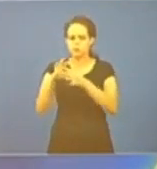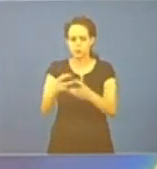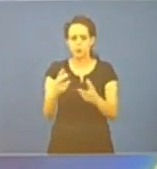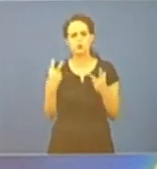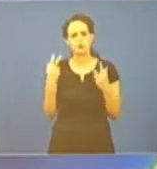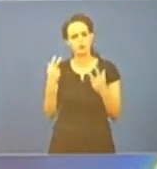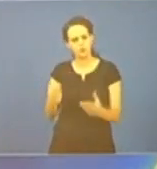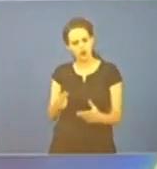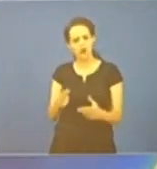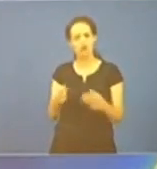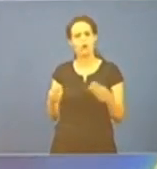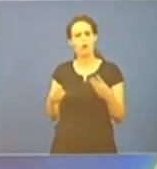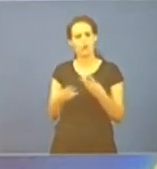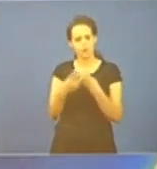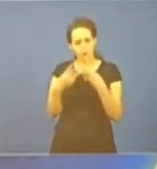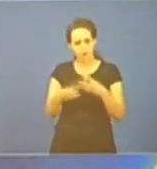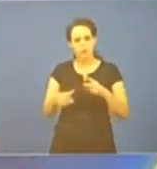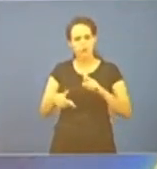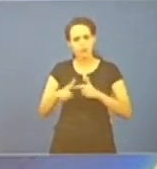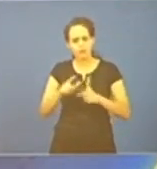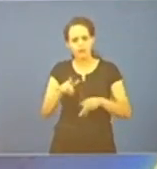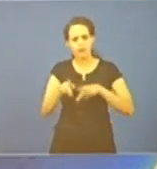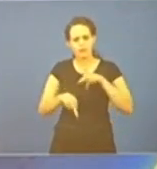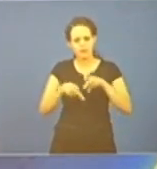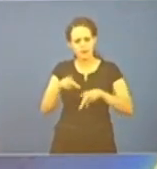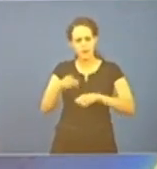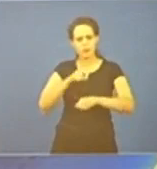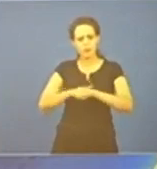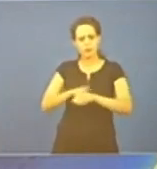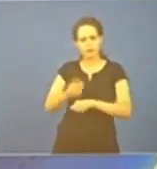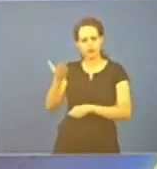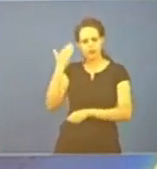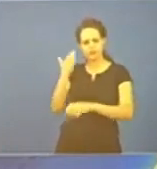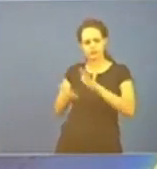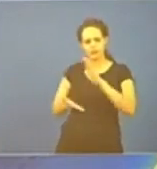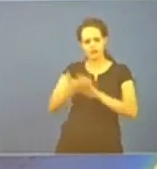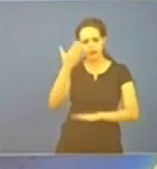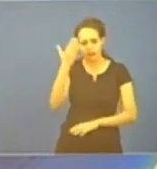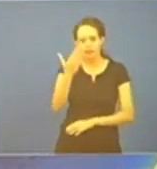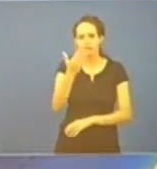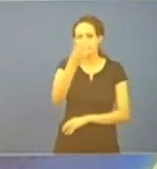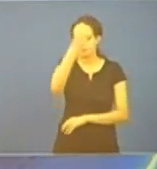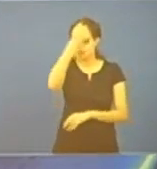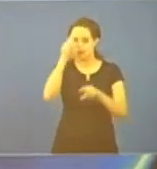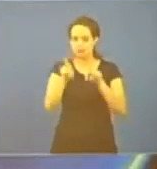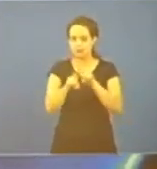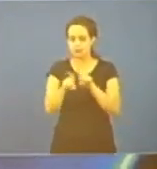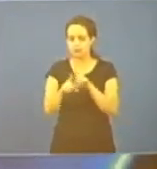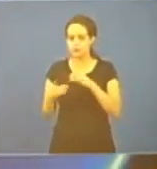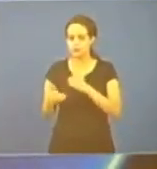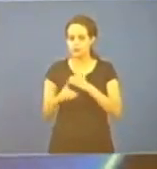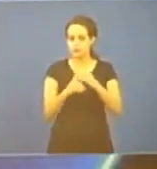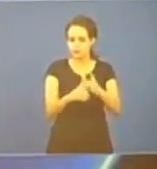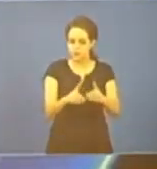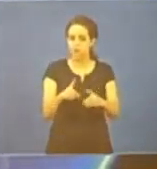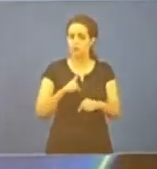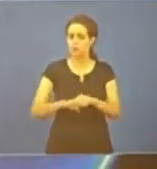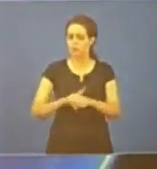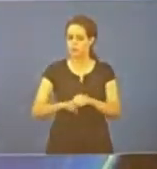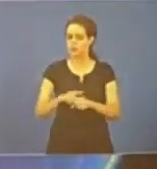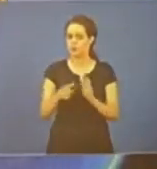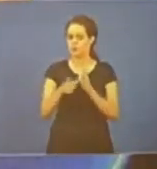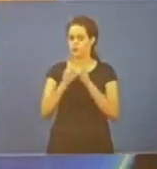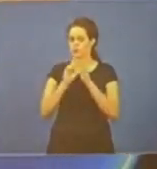unity and fellowship as the Hebrews when they left Egypt and the disciples before his death at the